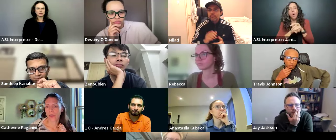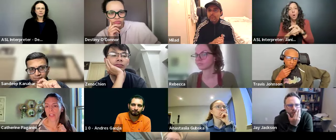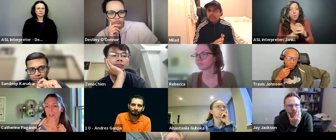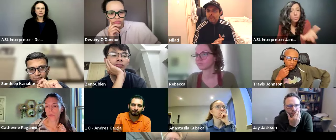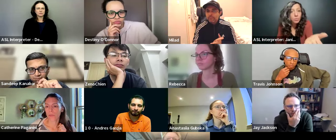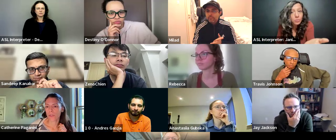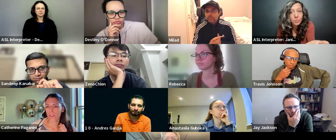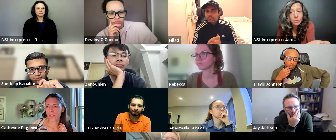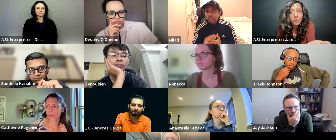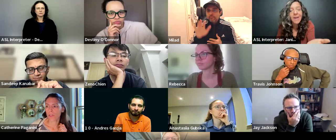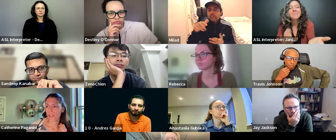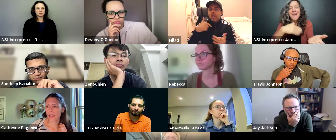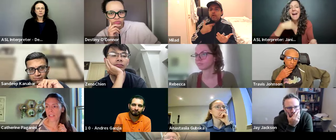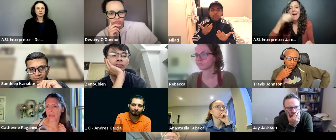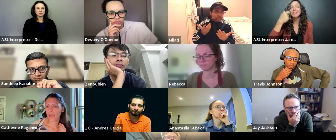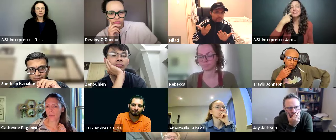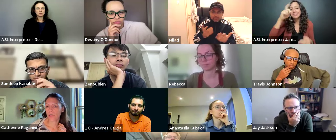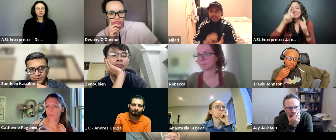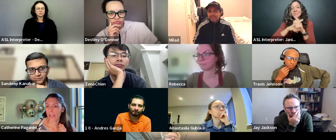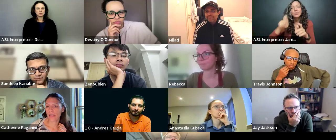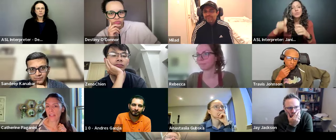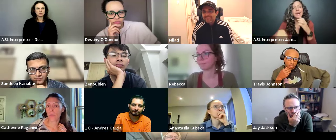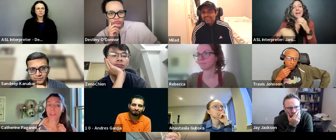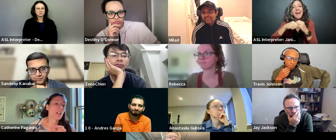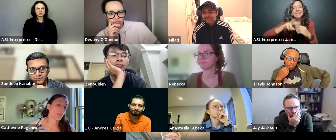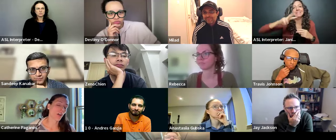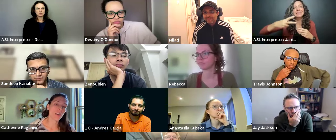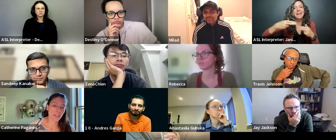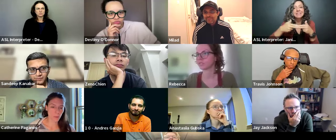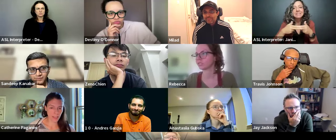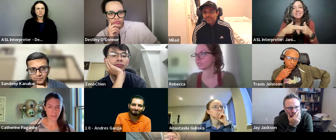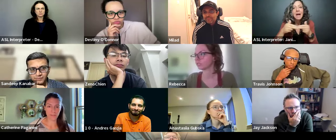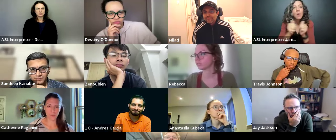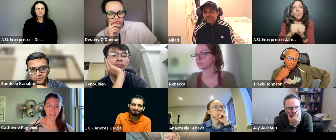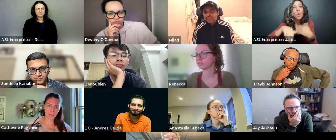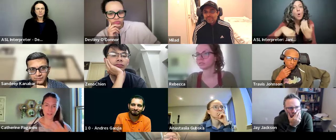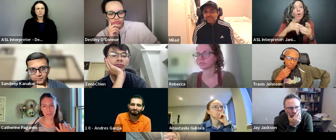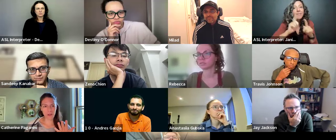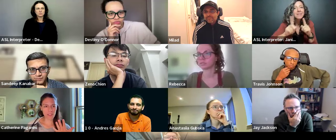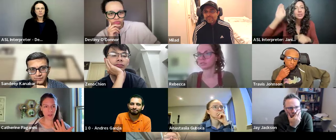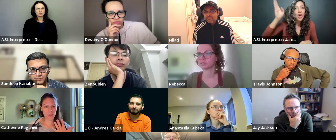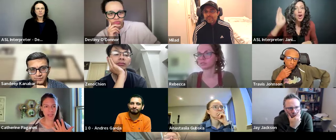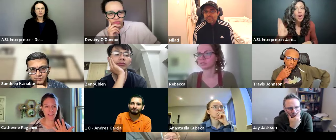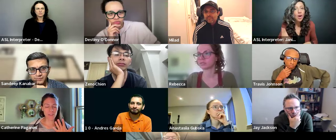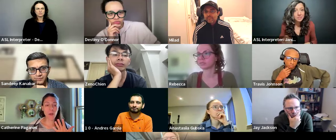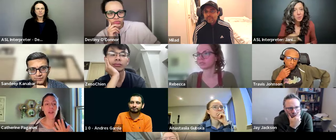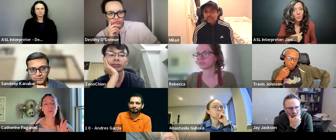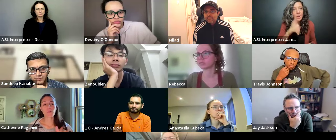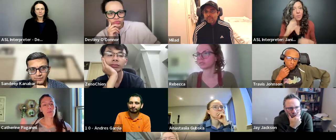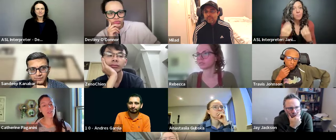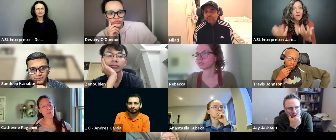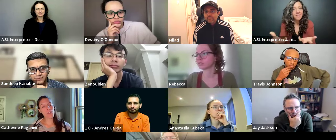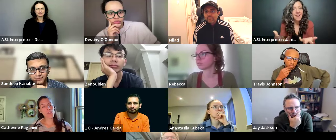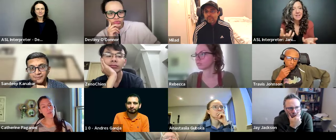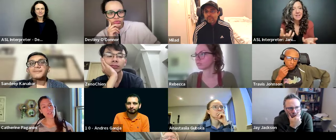Yeah. I know what we should add to. We should add a slide and we can at that with all the talks that we have, because we have to kind of show how many talks we have. So